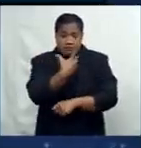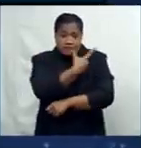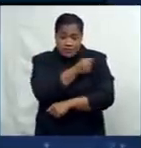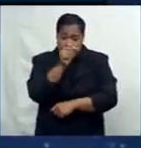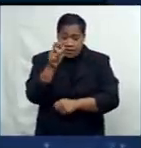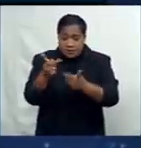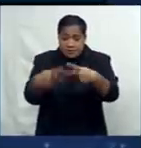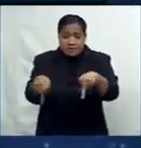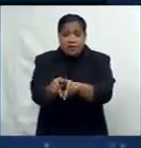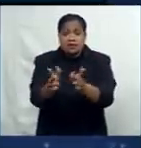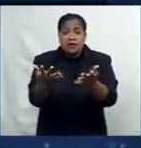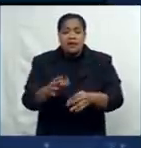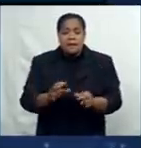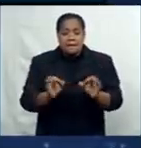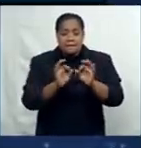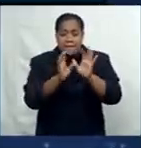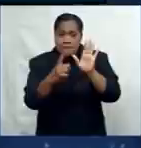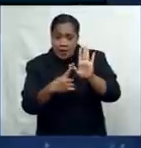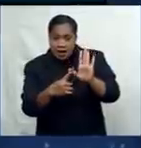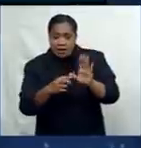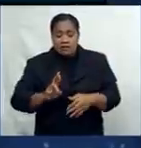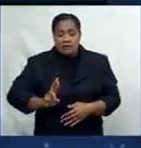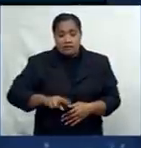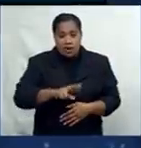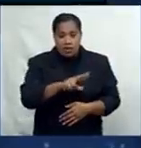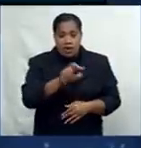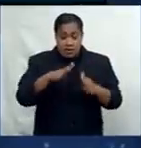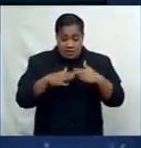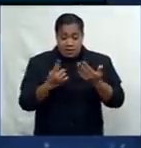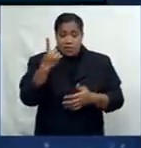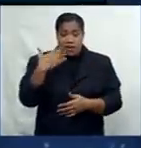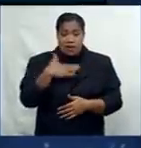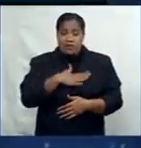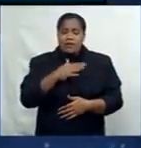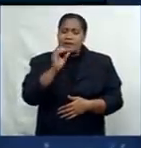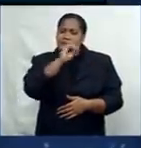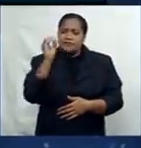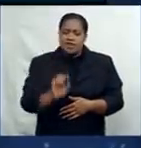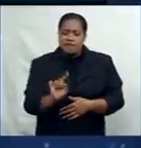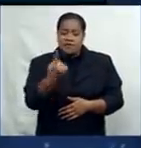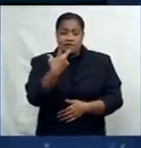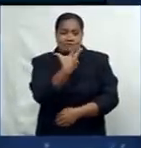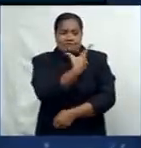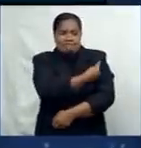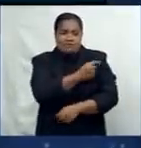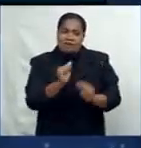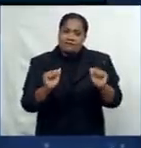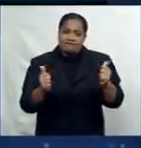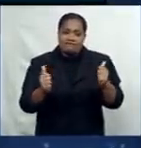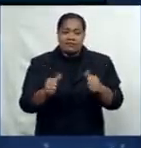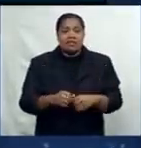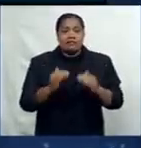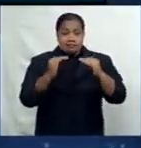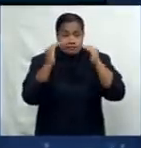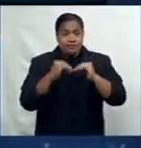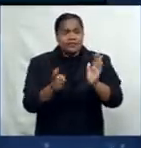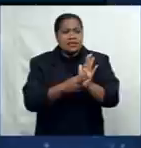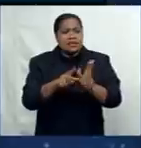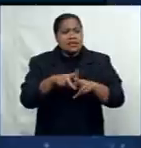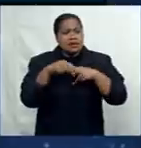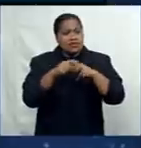include Ba and Rewa, which are now 100% first jabbed. Next, Nadrunga, Nandi